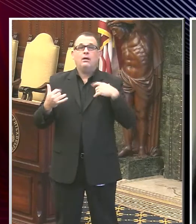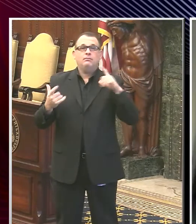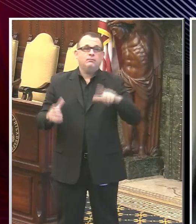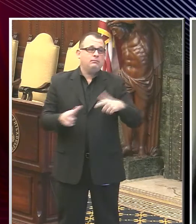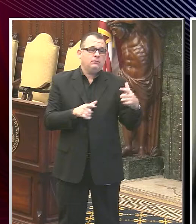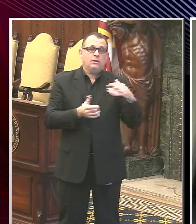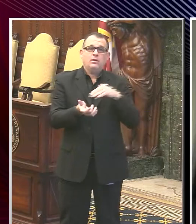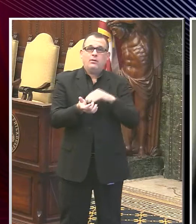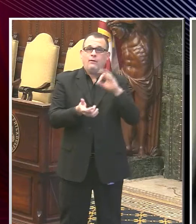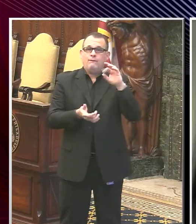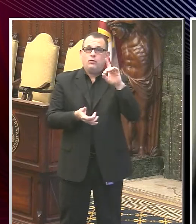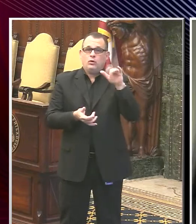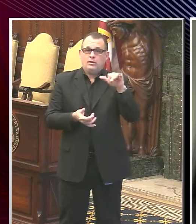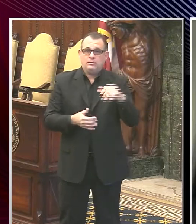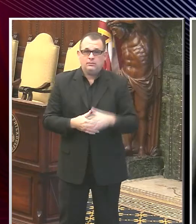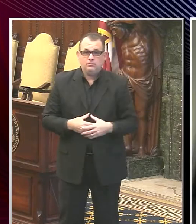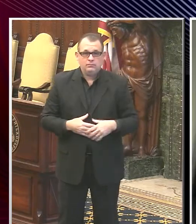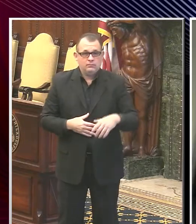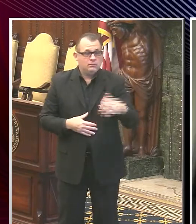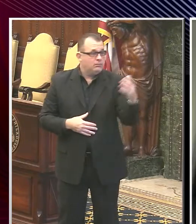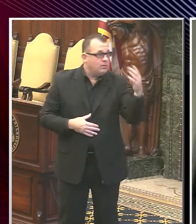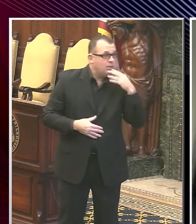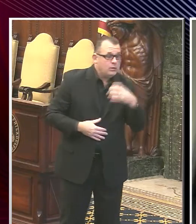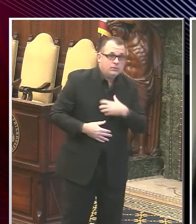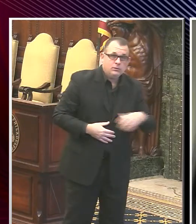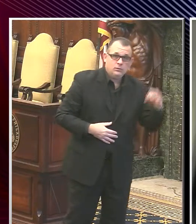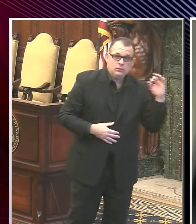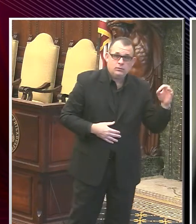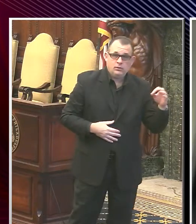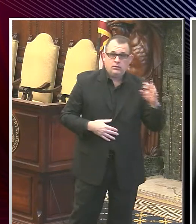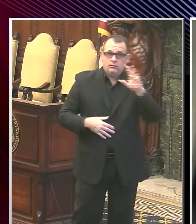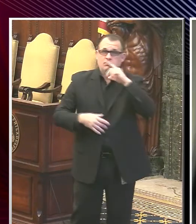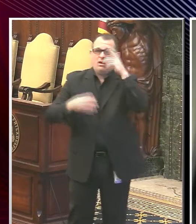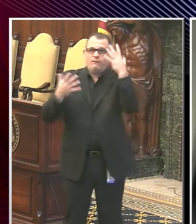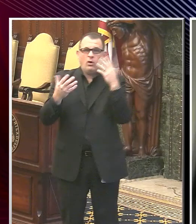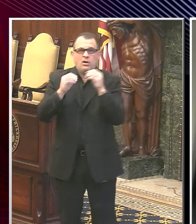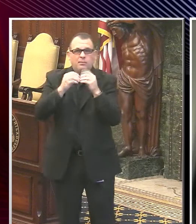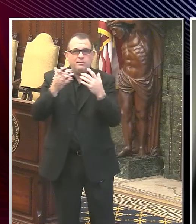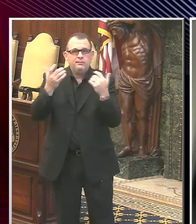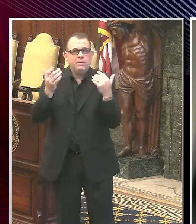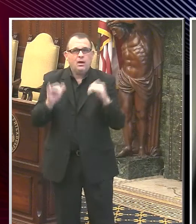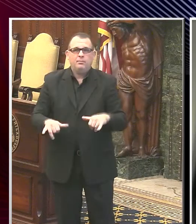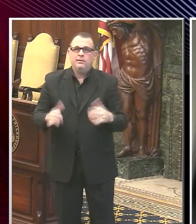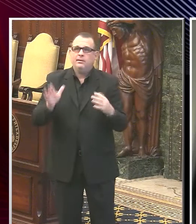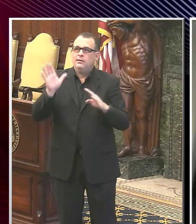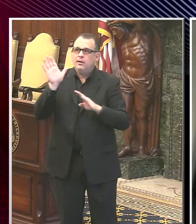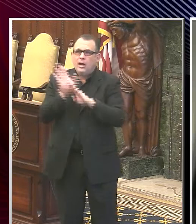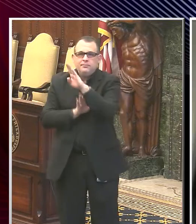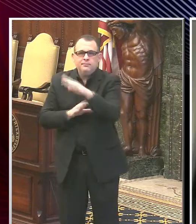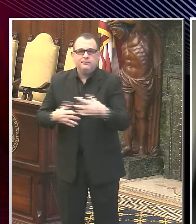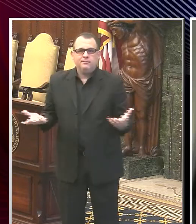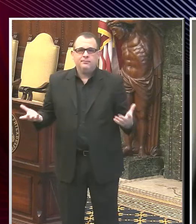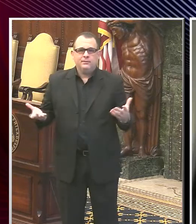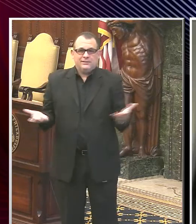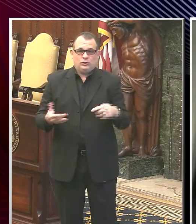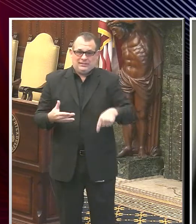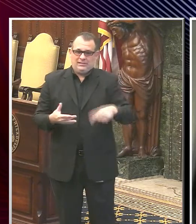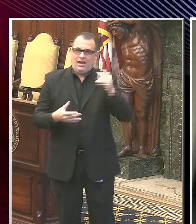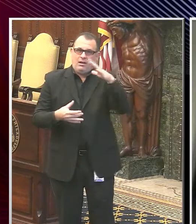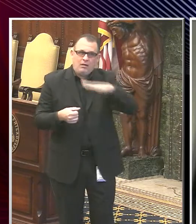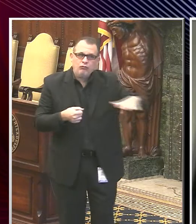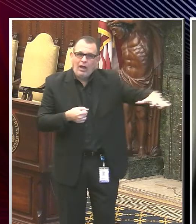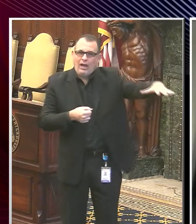Thank you, Mayor. Unfortunately, we are seeing a spike in case counts from the coronavirus infection here and across the United States to